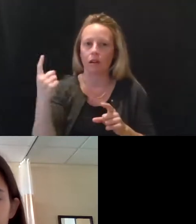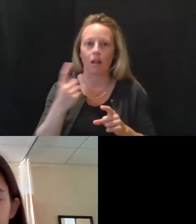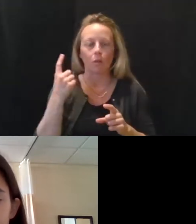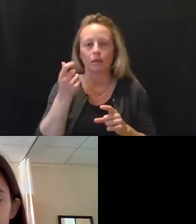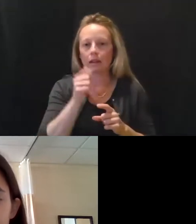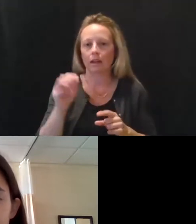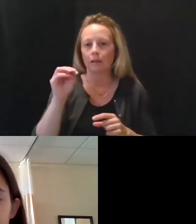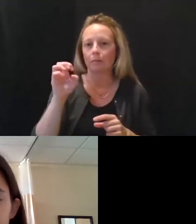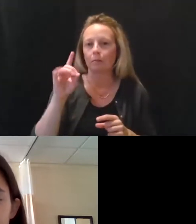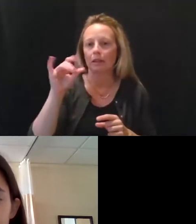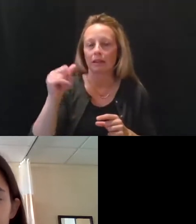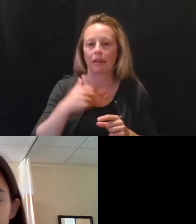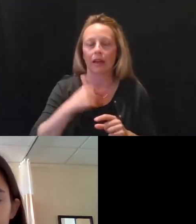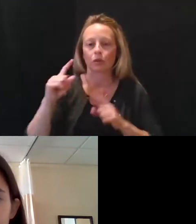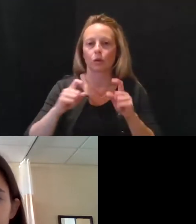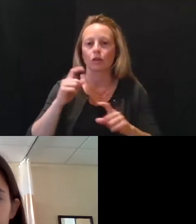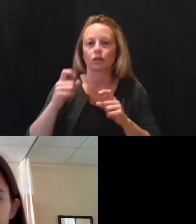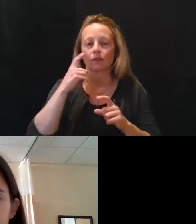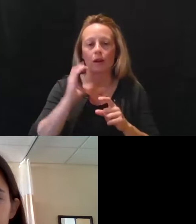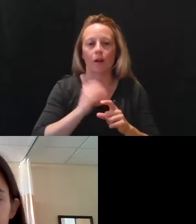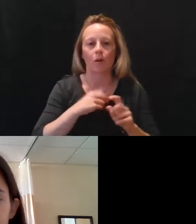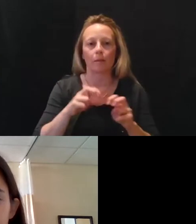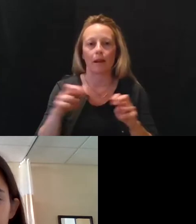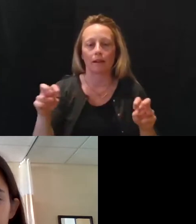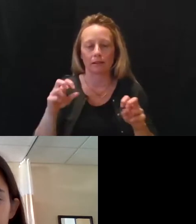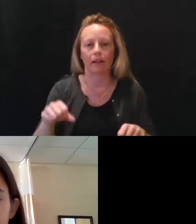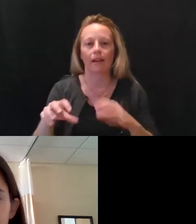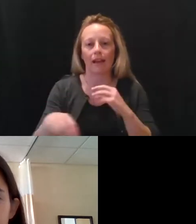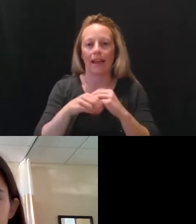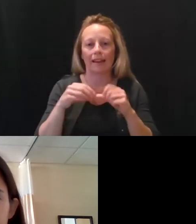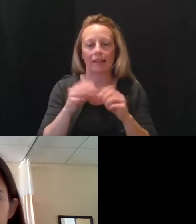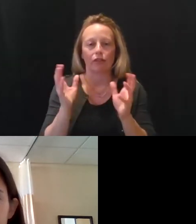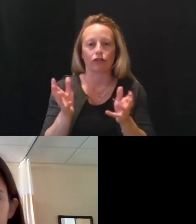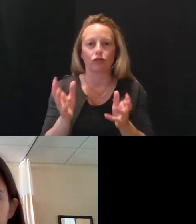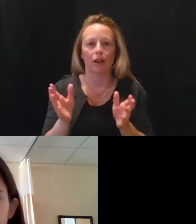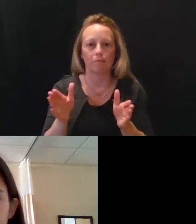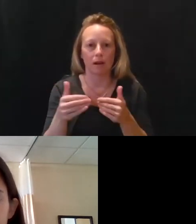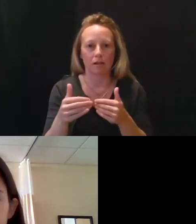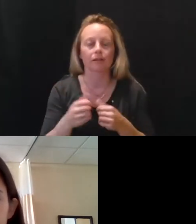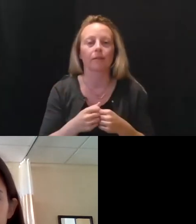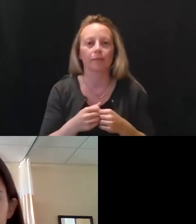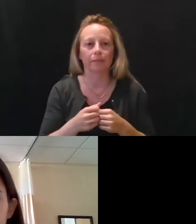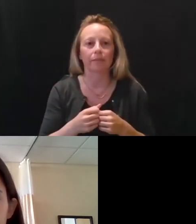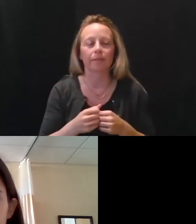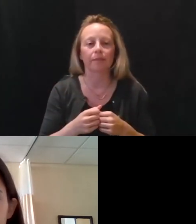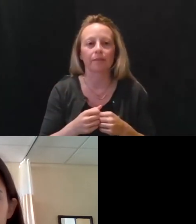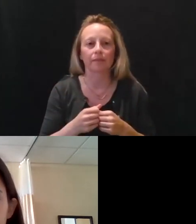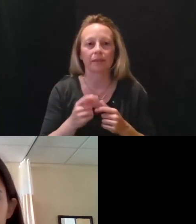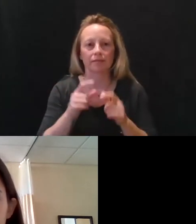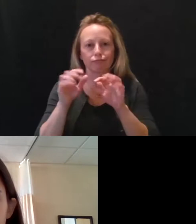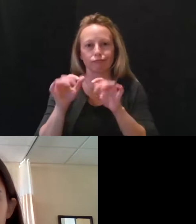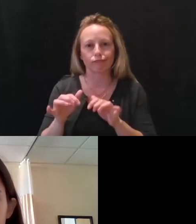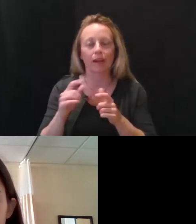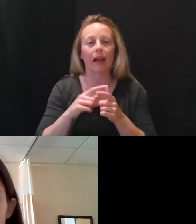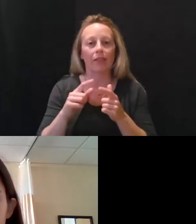has questions for any of our panelists, you can put it into the chat box. And then we're going to cover kind of a